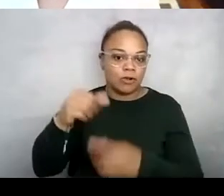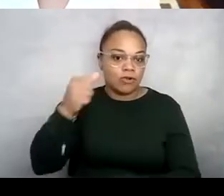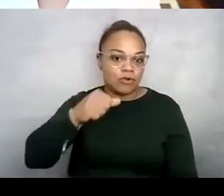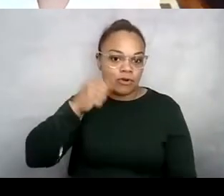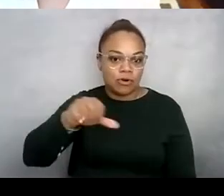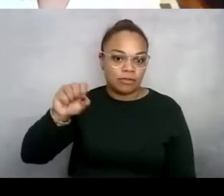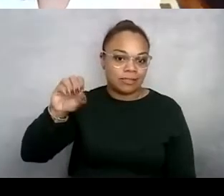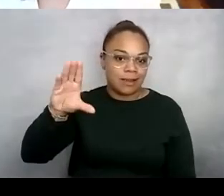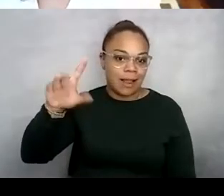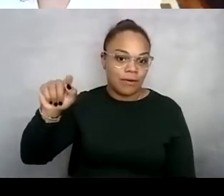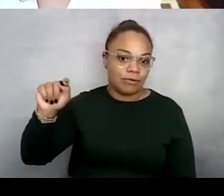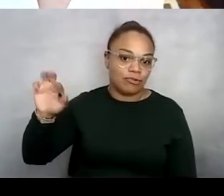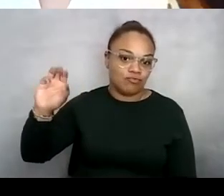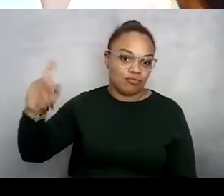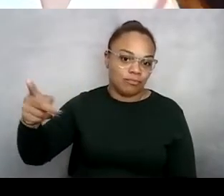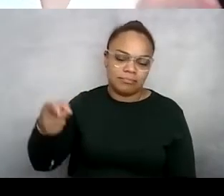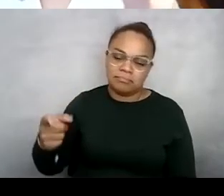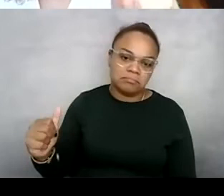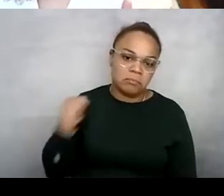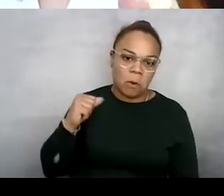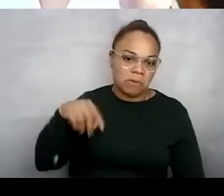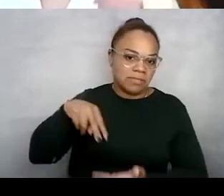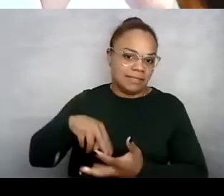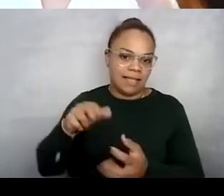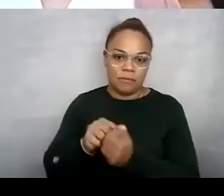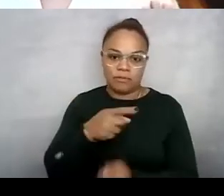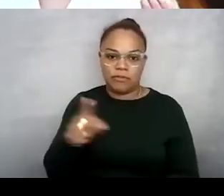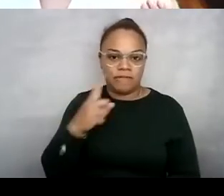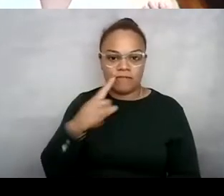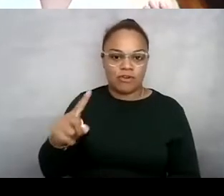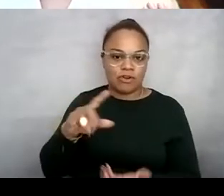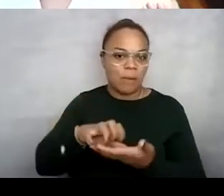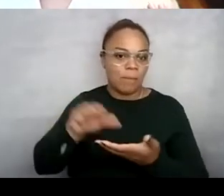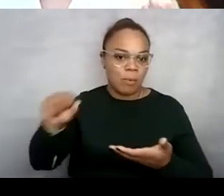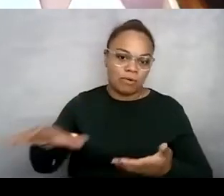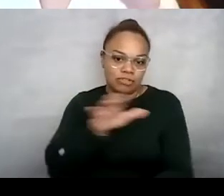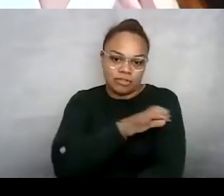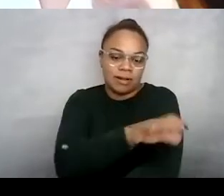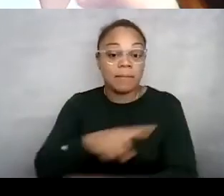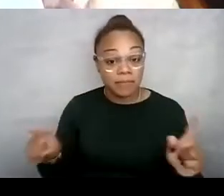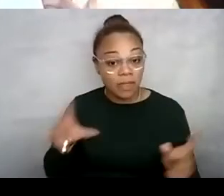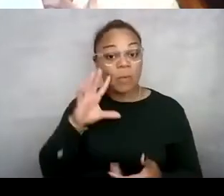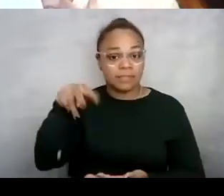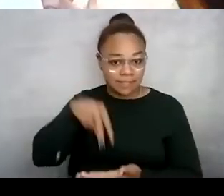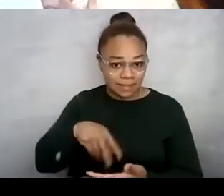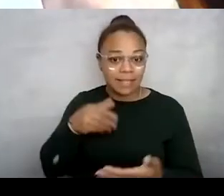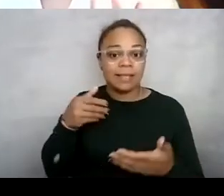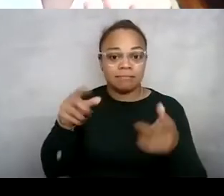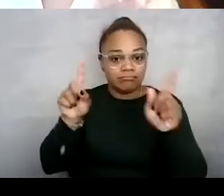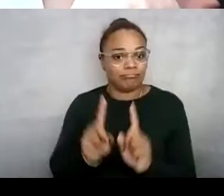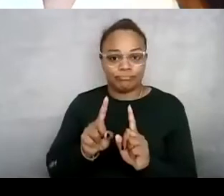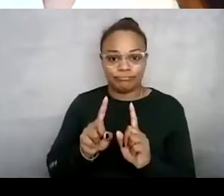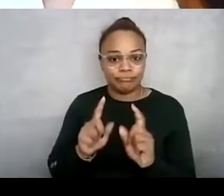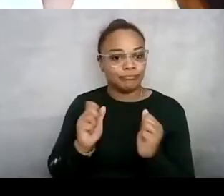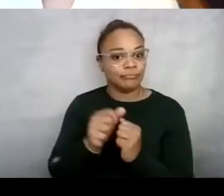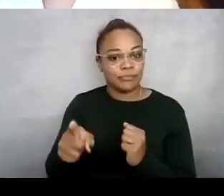abortion clinic, but they would stand next to you for personal